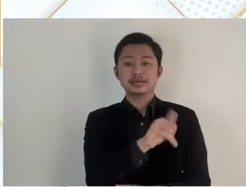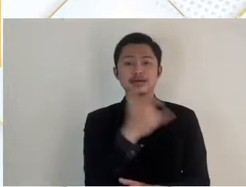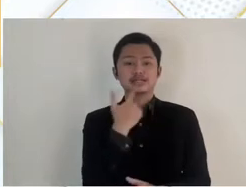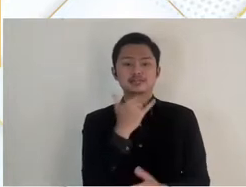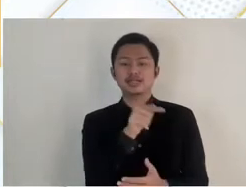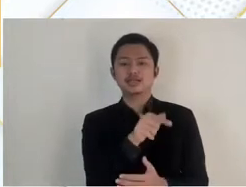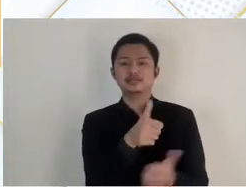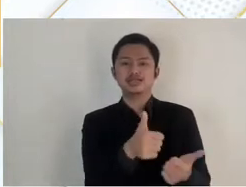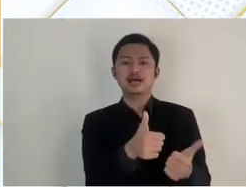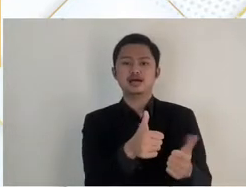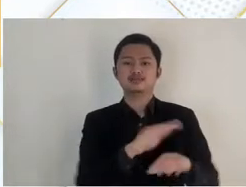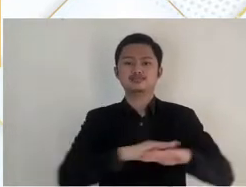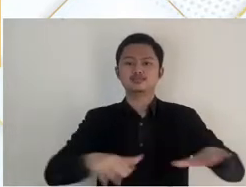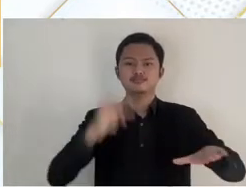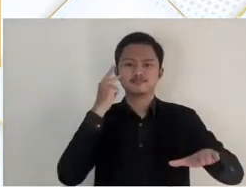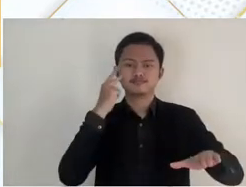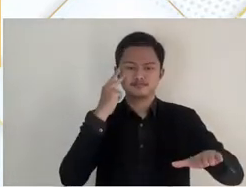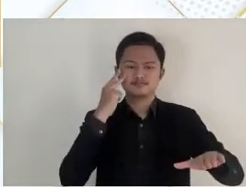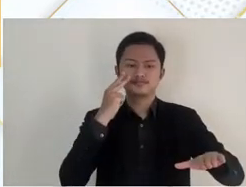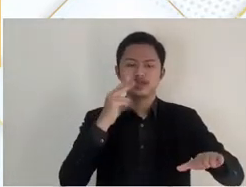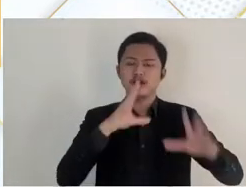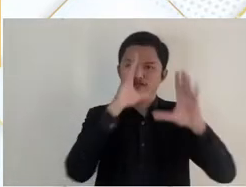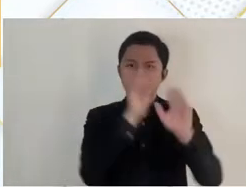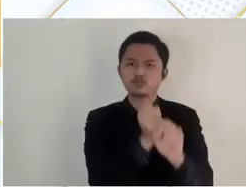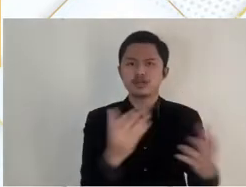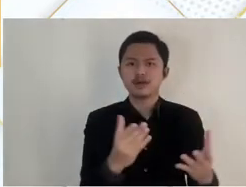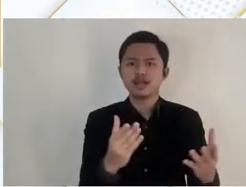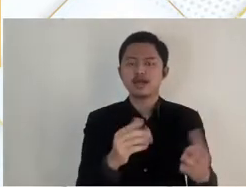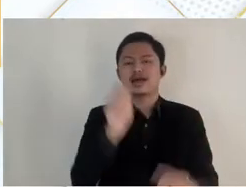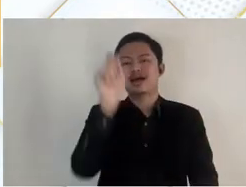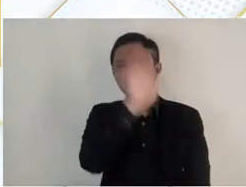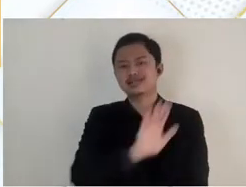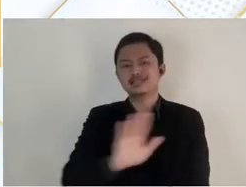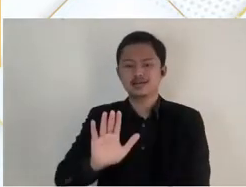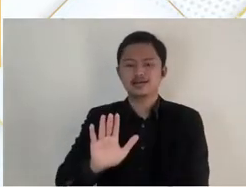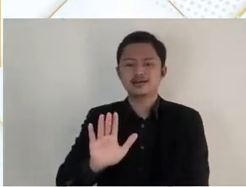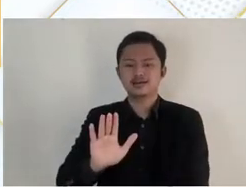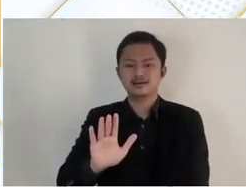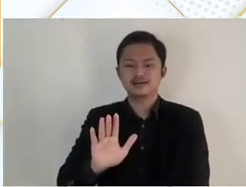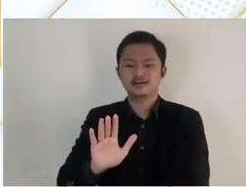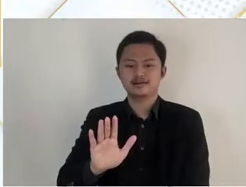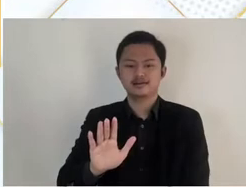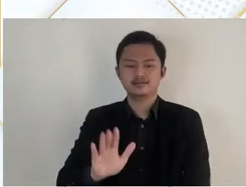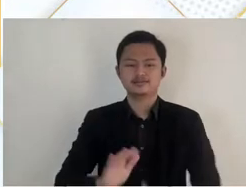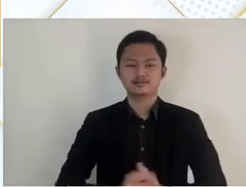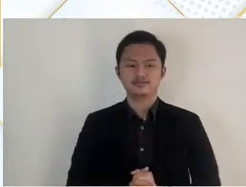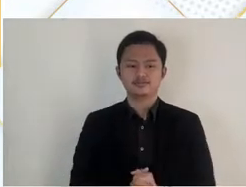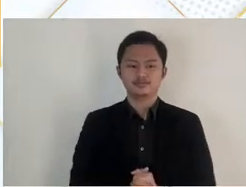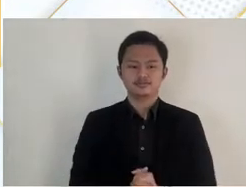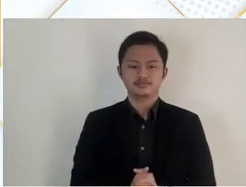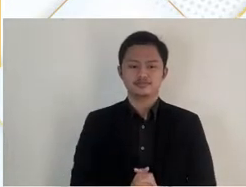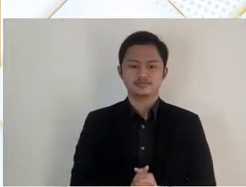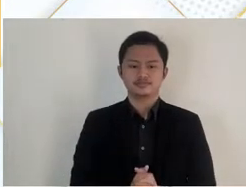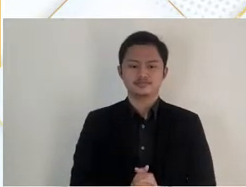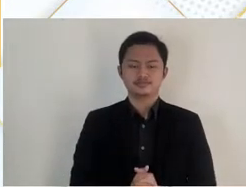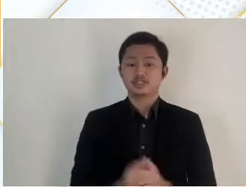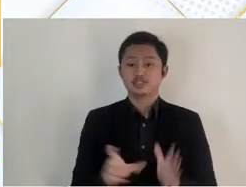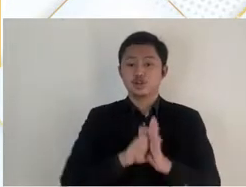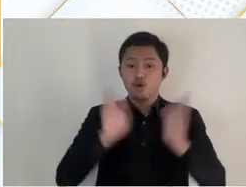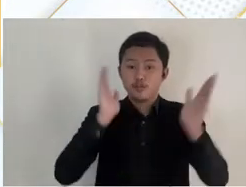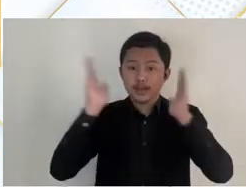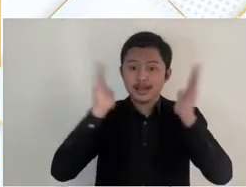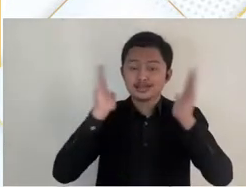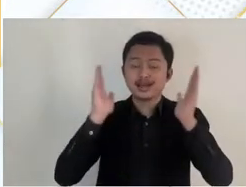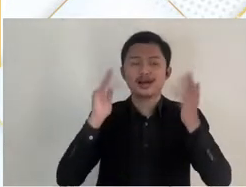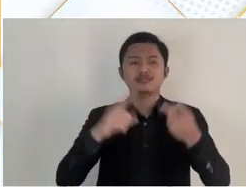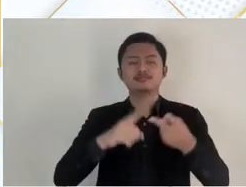a peacekeeping force that is ASEAN-based. We know from the experiences in East Timor that having Malaysian